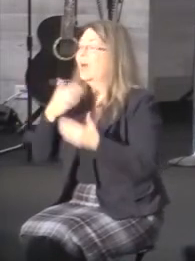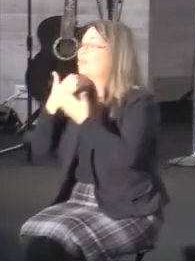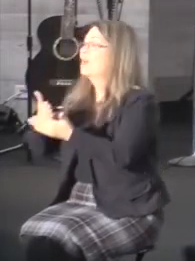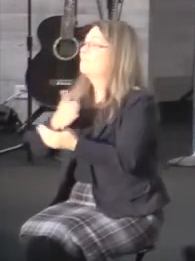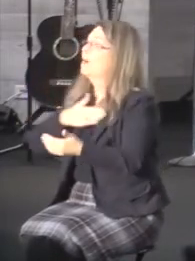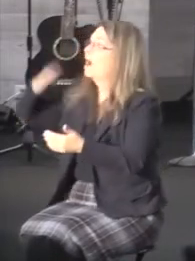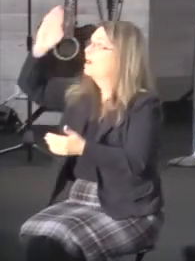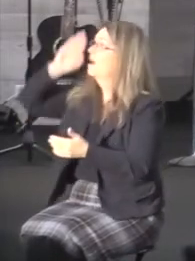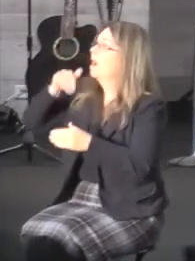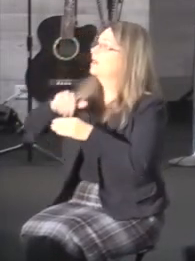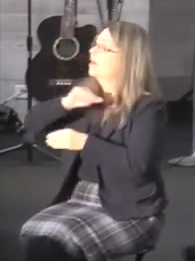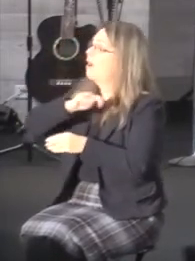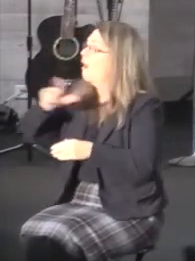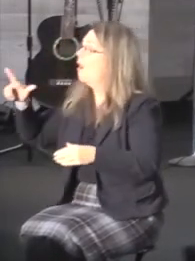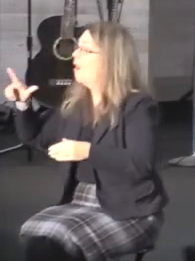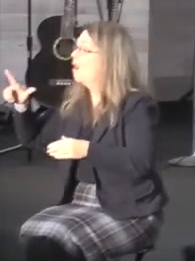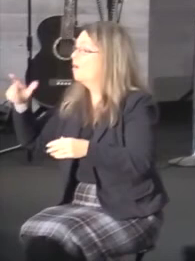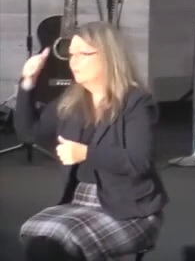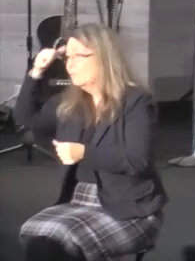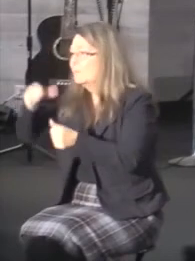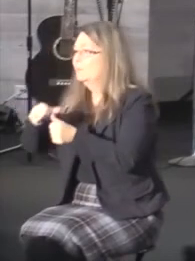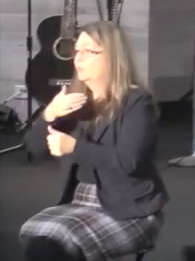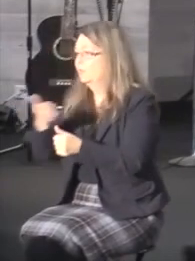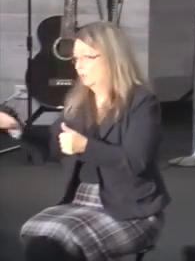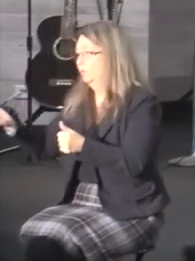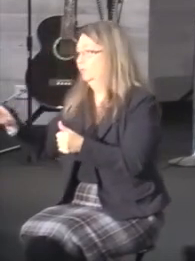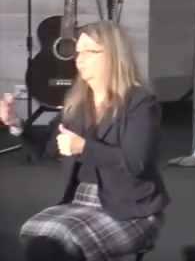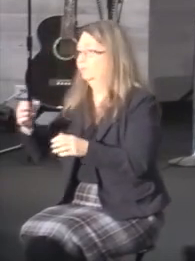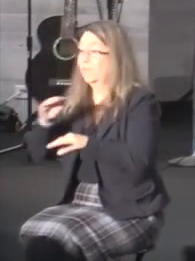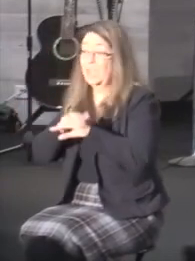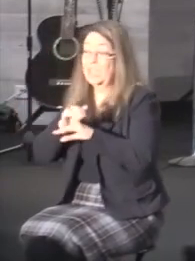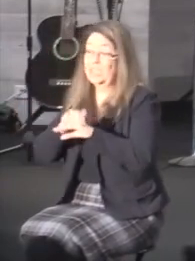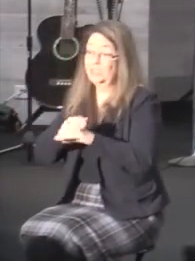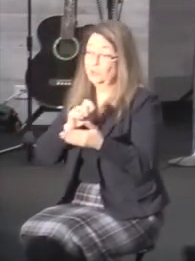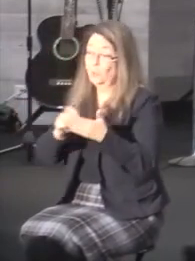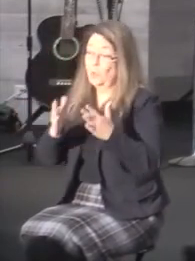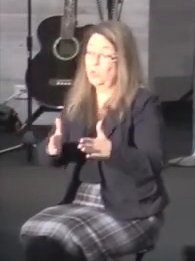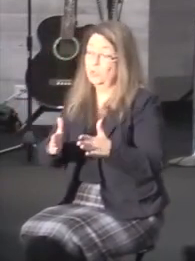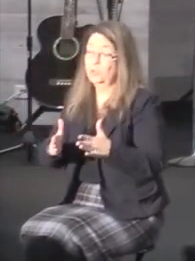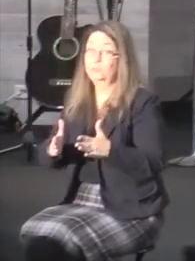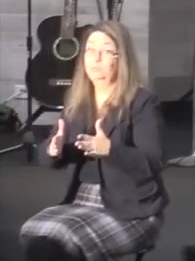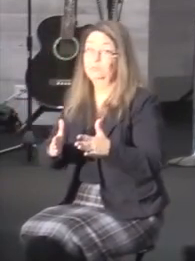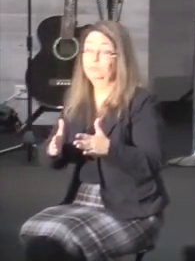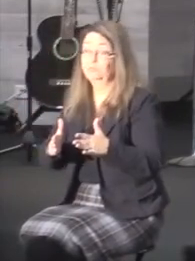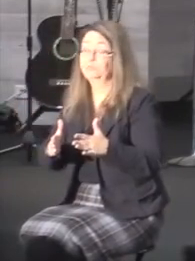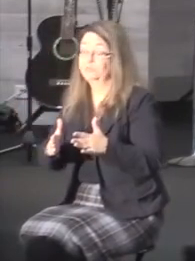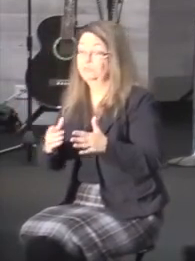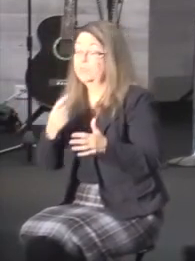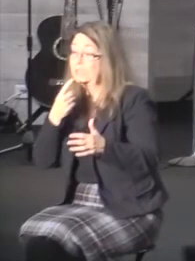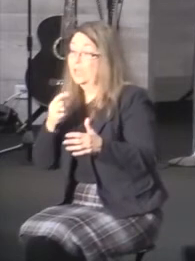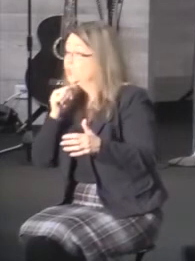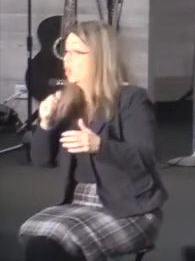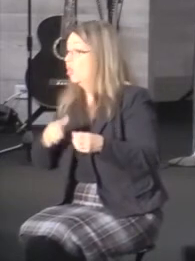all remembrance of you. You know, the English writers pulled this proverb from the Germans, and many of us know what this is, and we use it all the time.